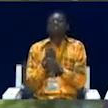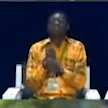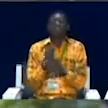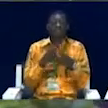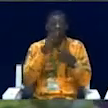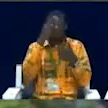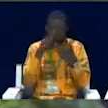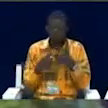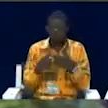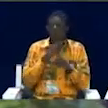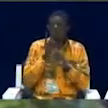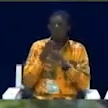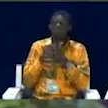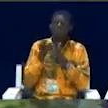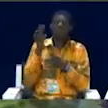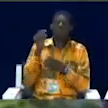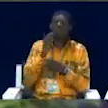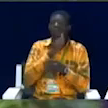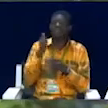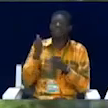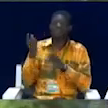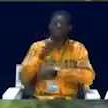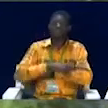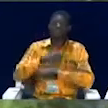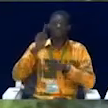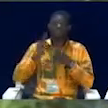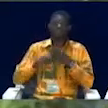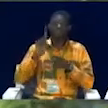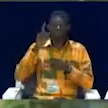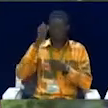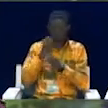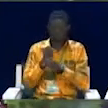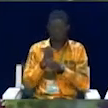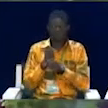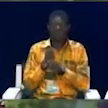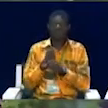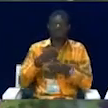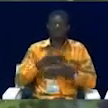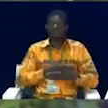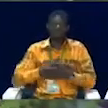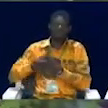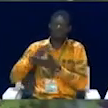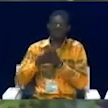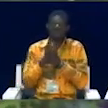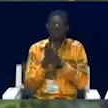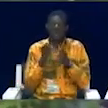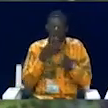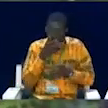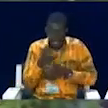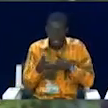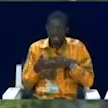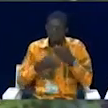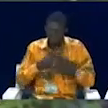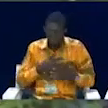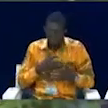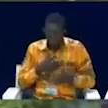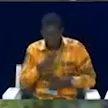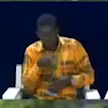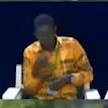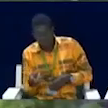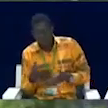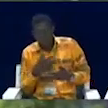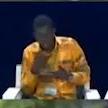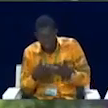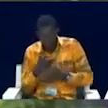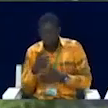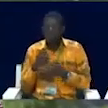Then, when it was a day, exactly one day to his 1 year, this child convulsed. He started convulsing. And from that day,